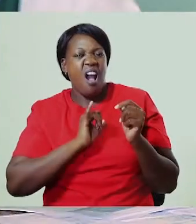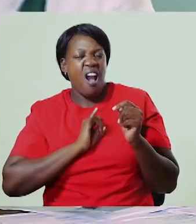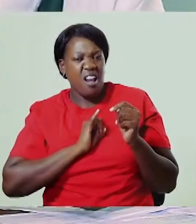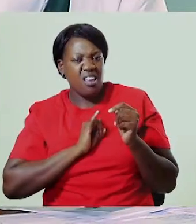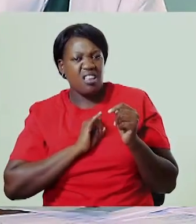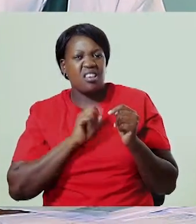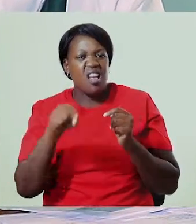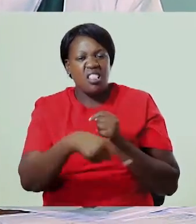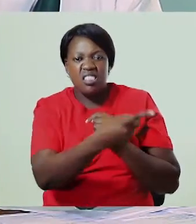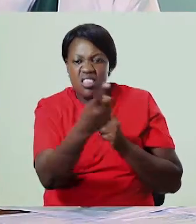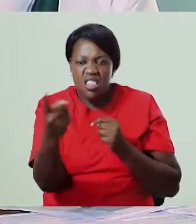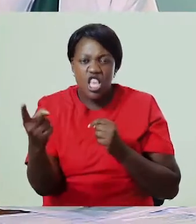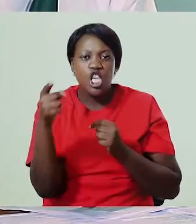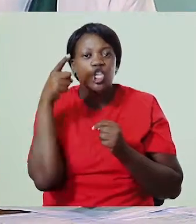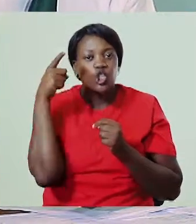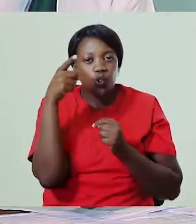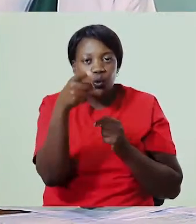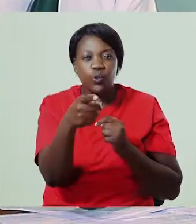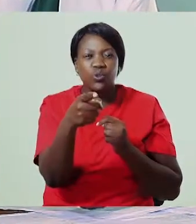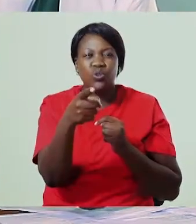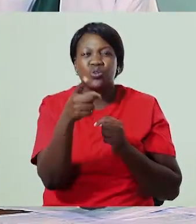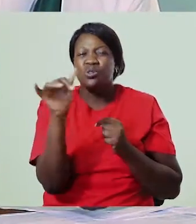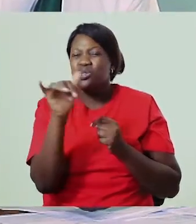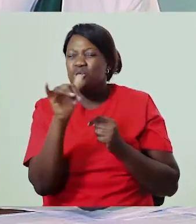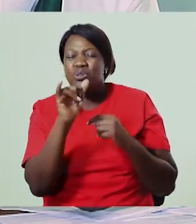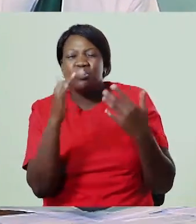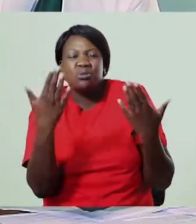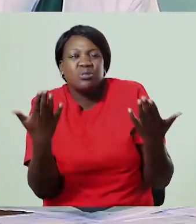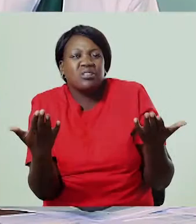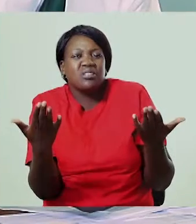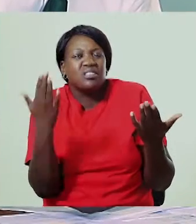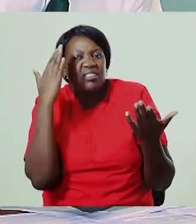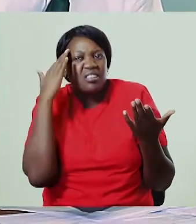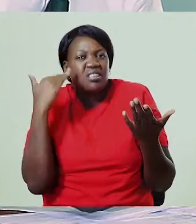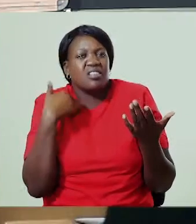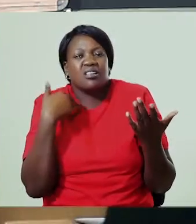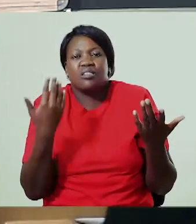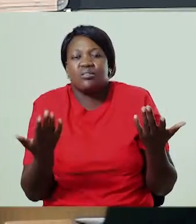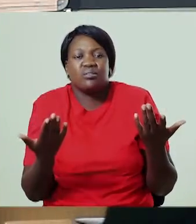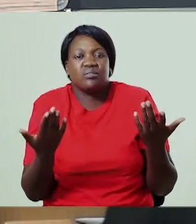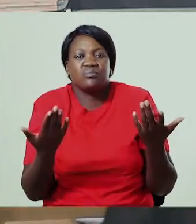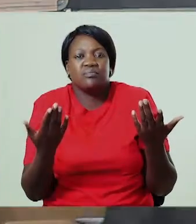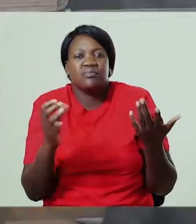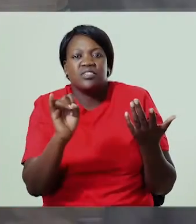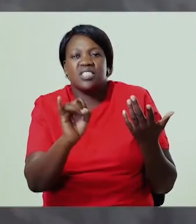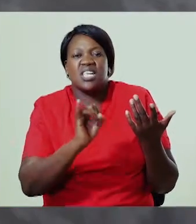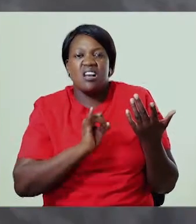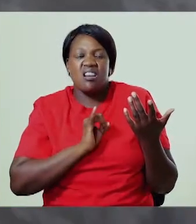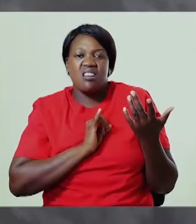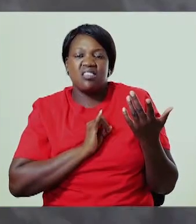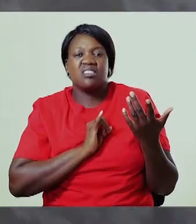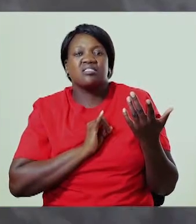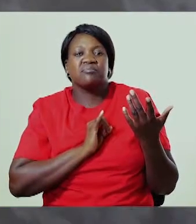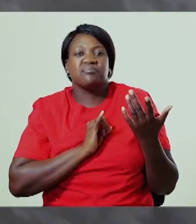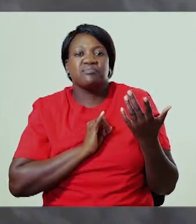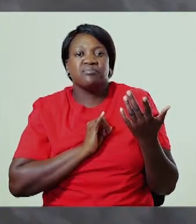you. And I'm not quite sure from which point of view the story is told. Now in such